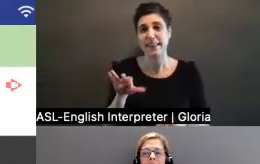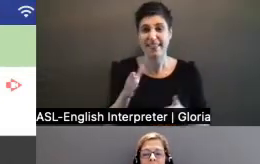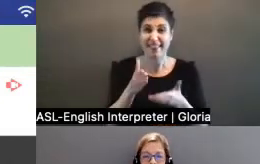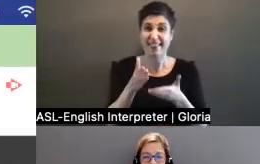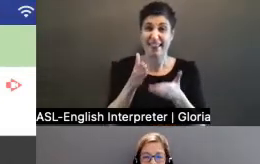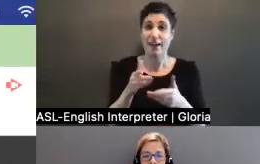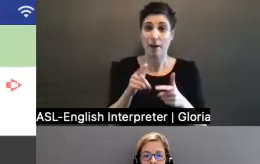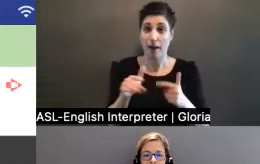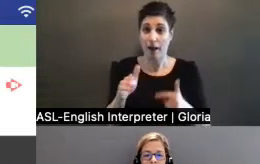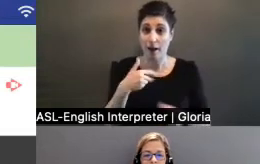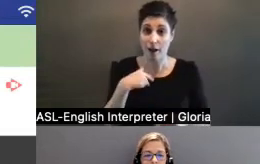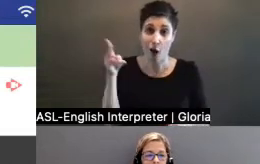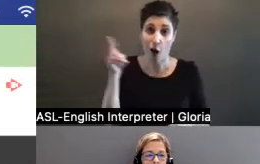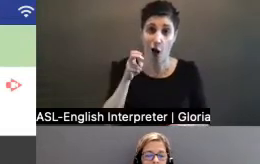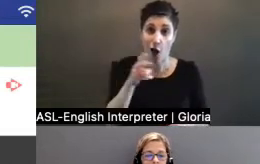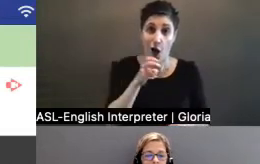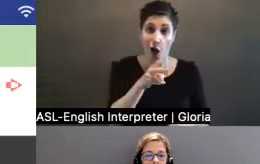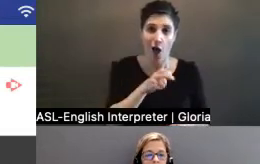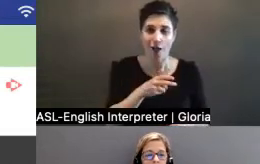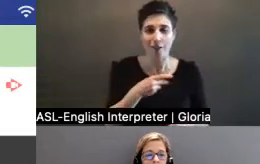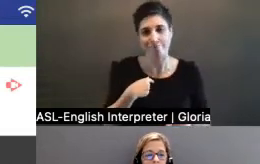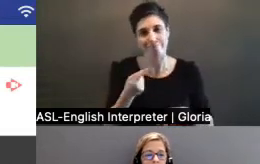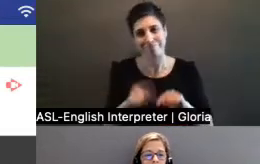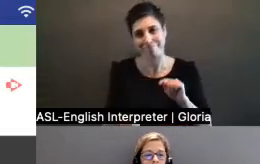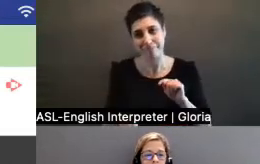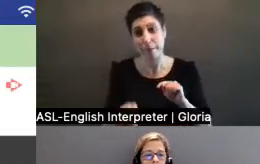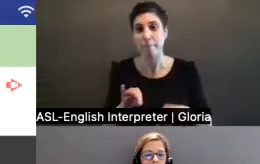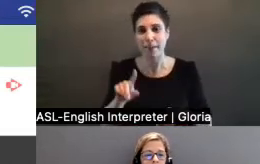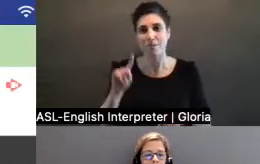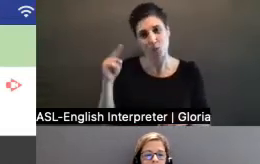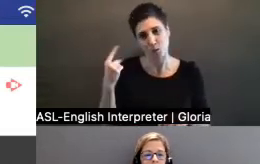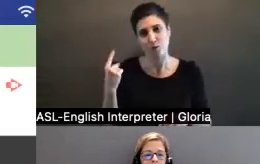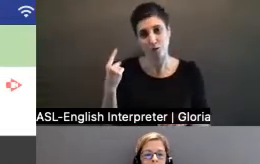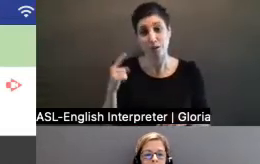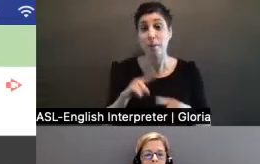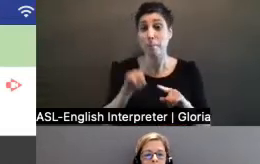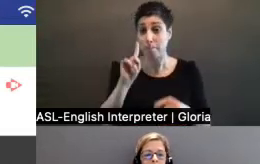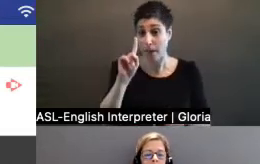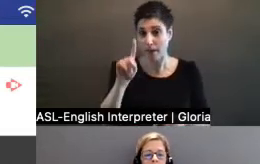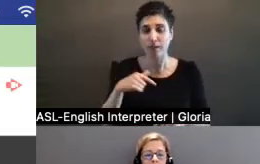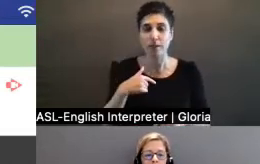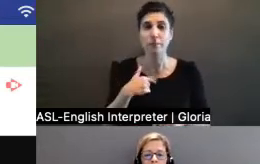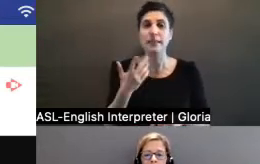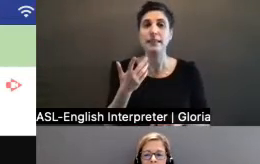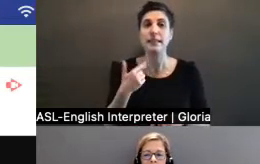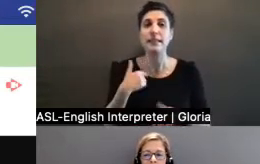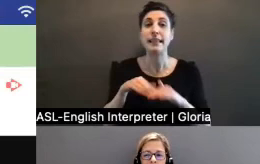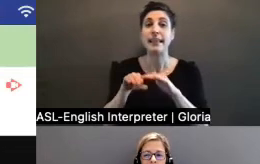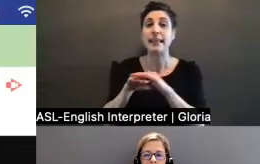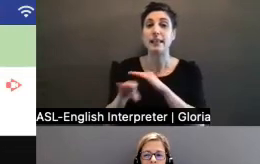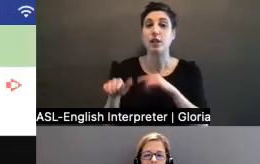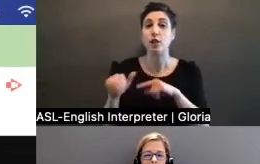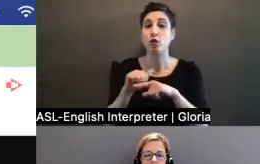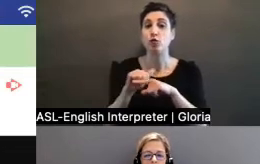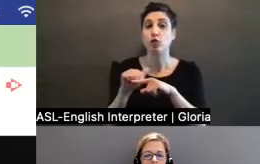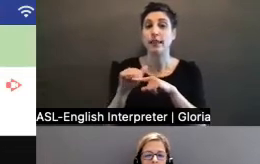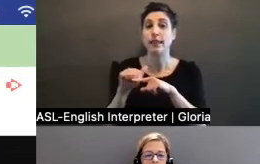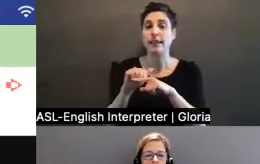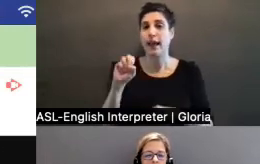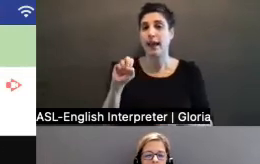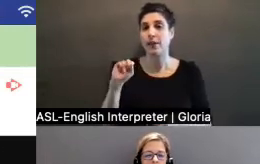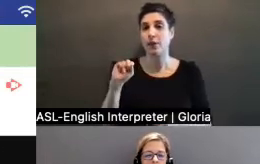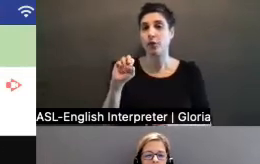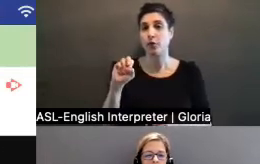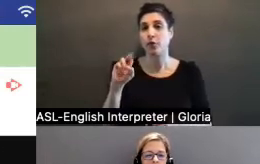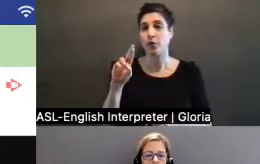actually designed here as templates. But check this out. I'm going to go to the training energizer. I'm going to click on it, and it's going to tell